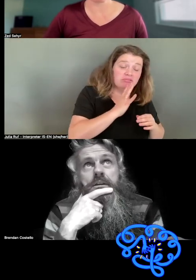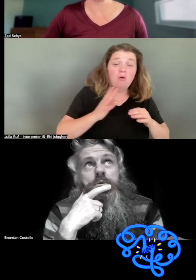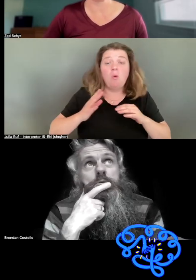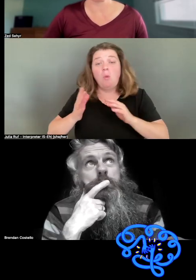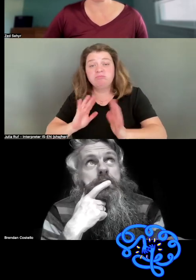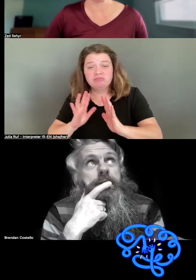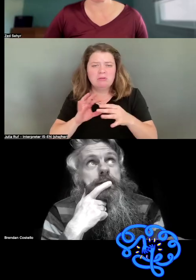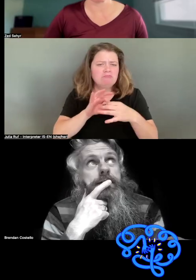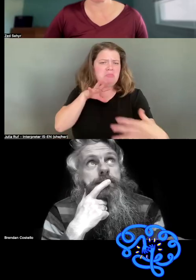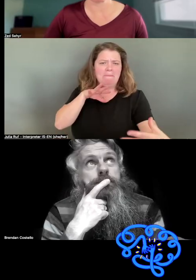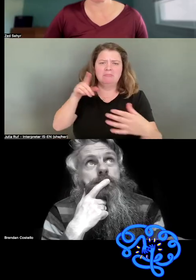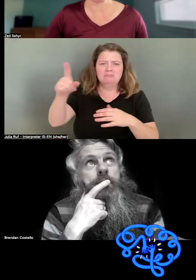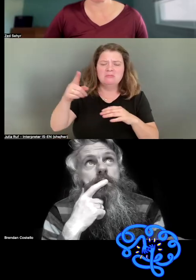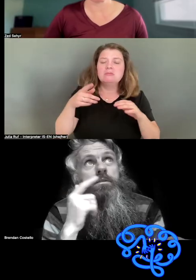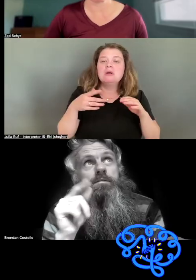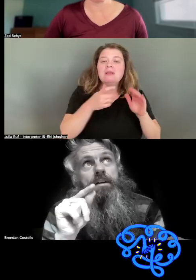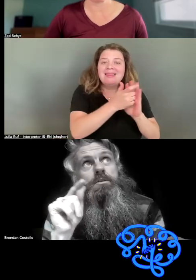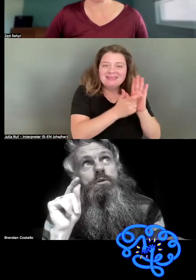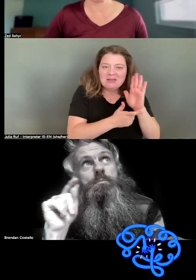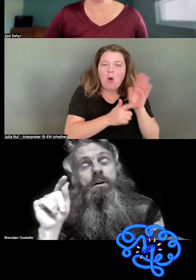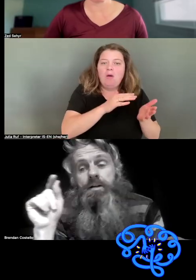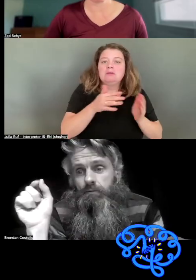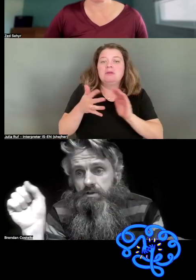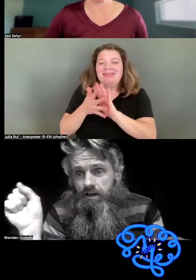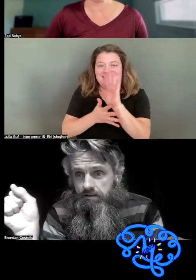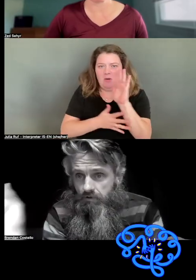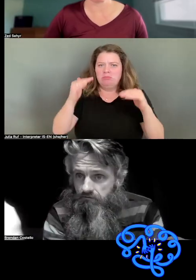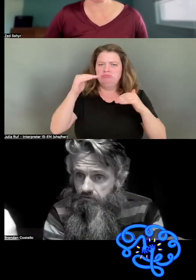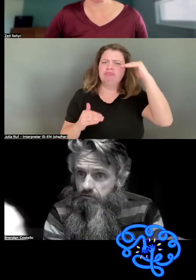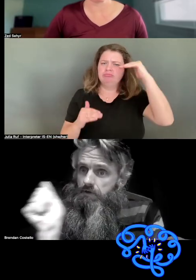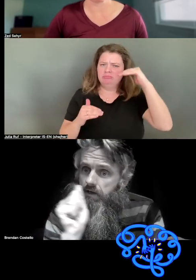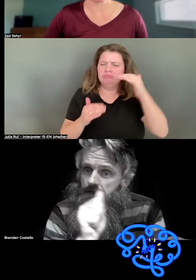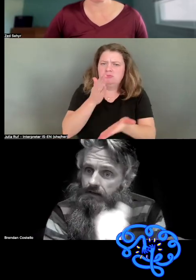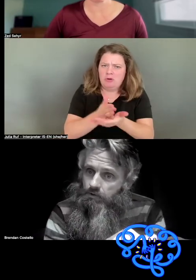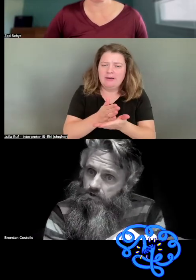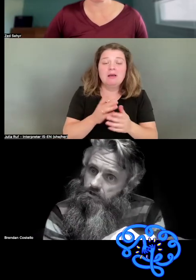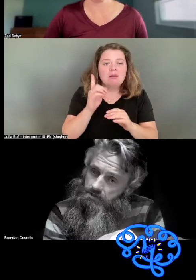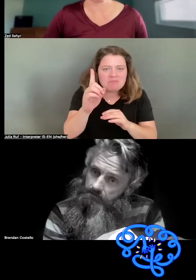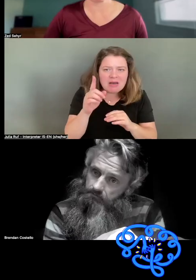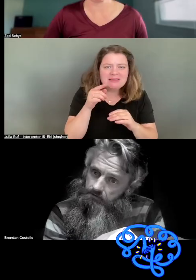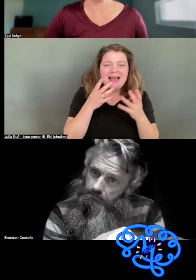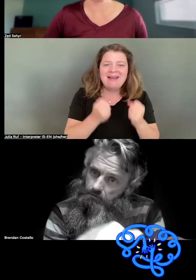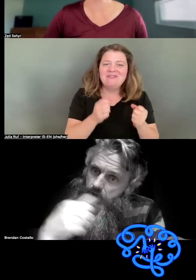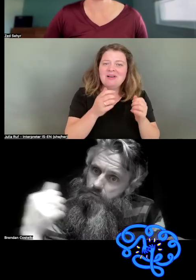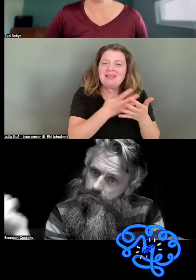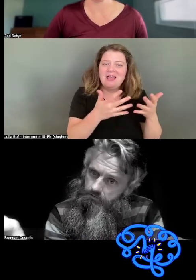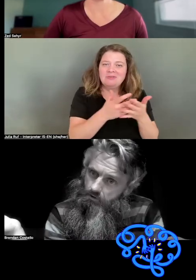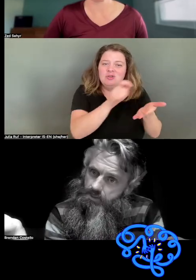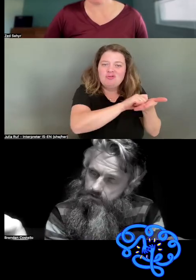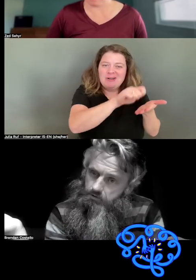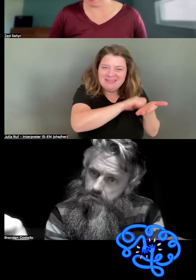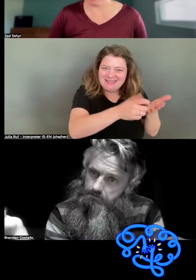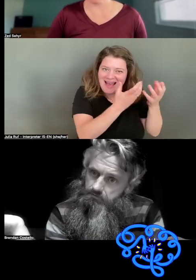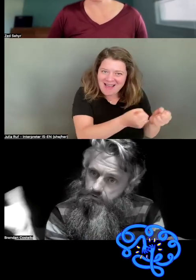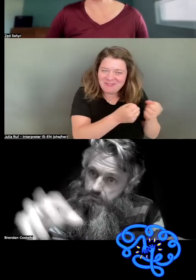another thing could be the fact that you're comparing a language that has a written form and a language that doesn't have a written form, and whether or not